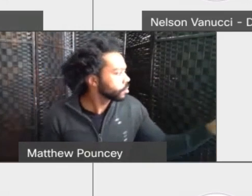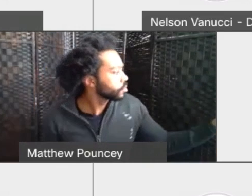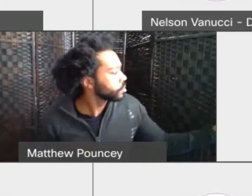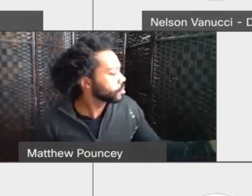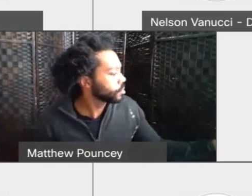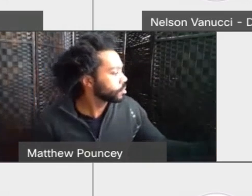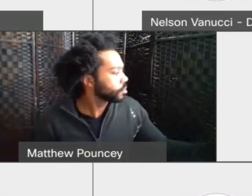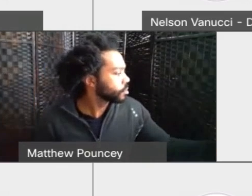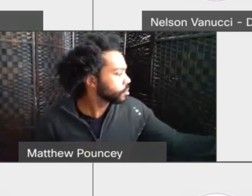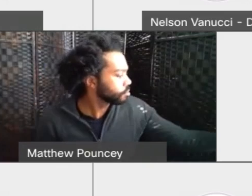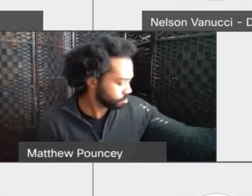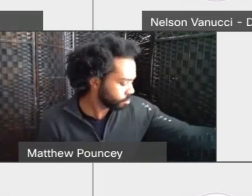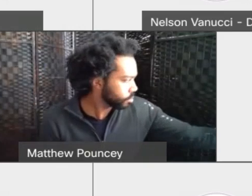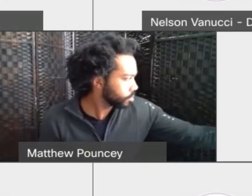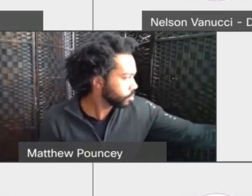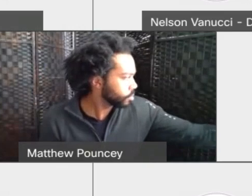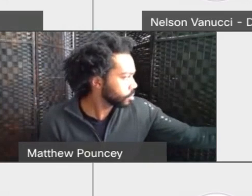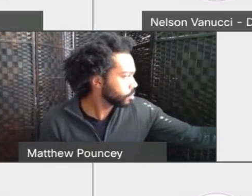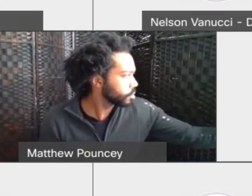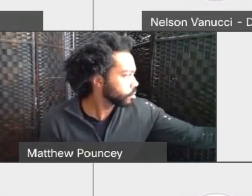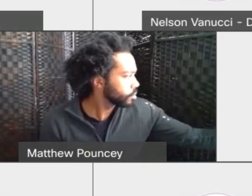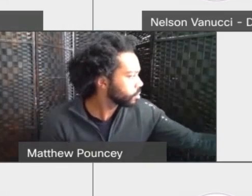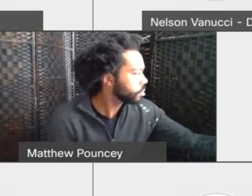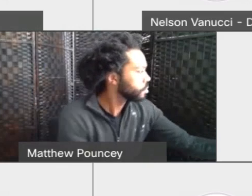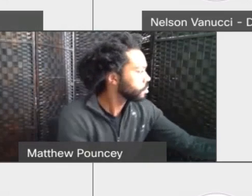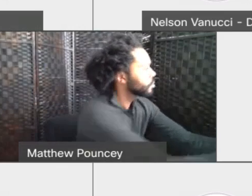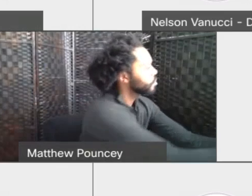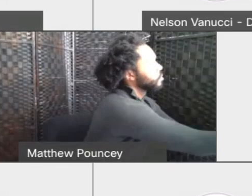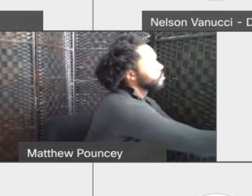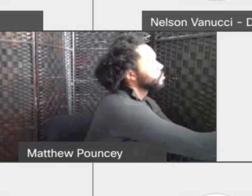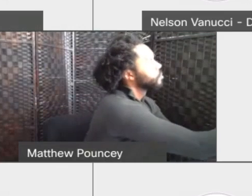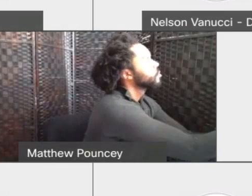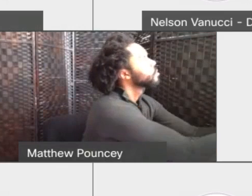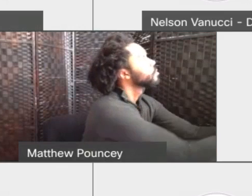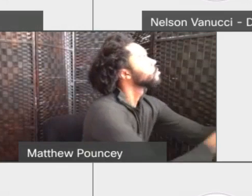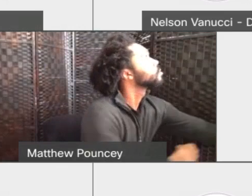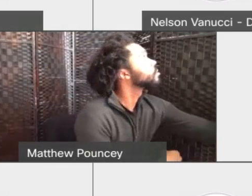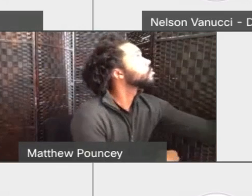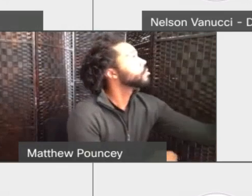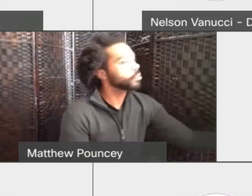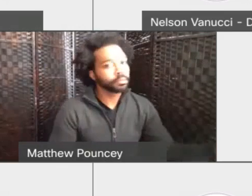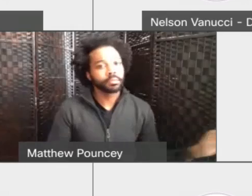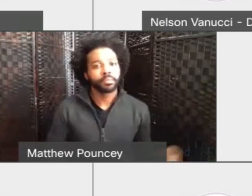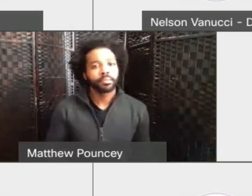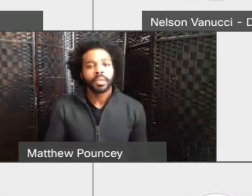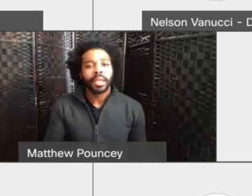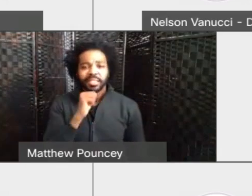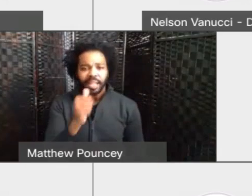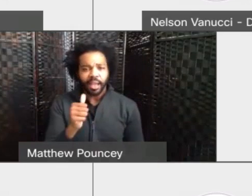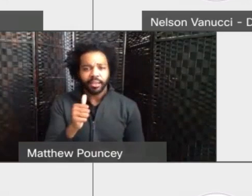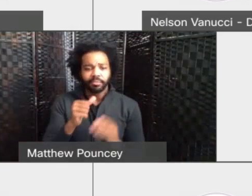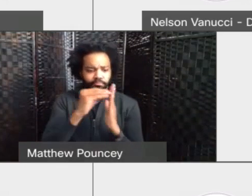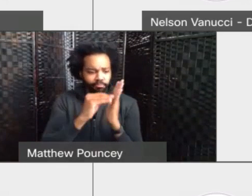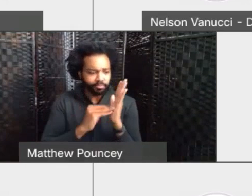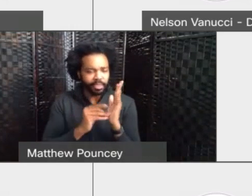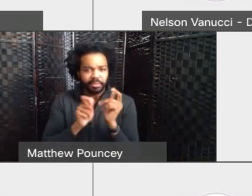It is not listed explicitly in any of the guidance I have seen from the CDC that an